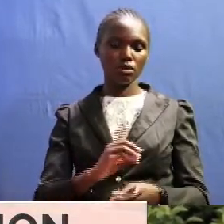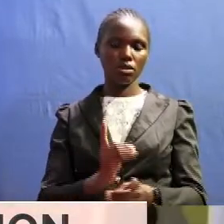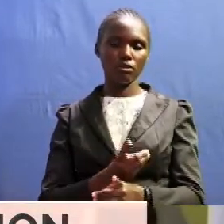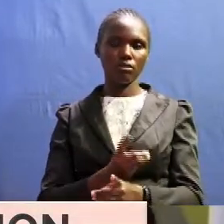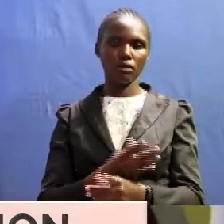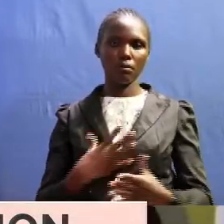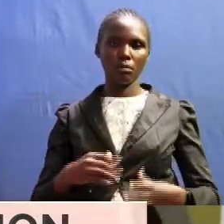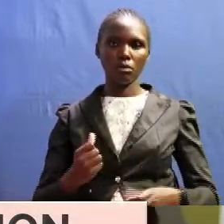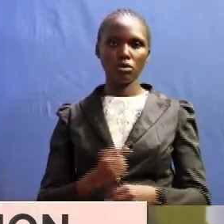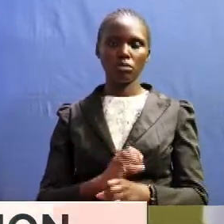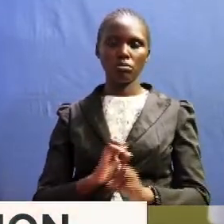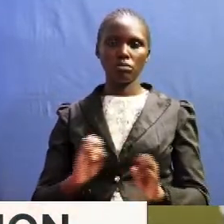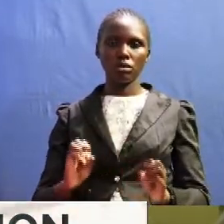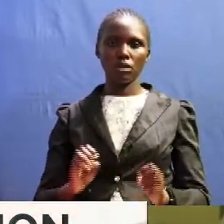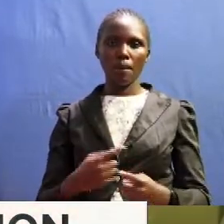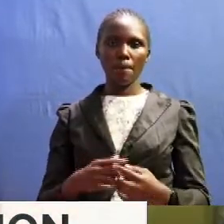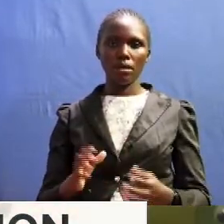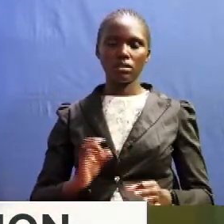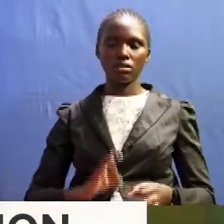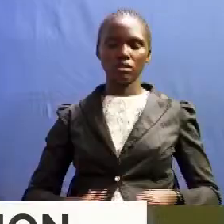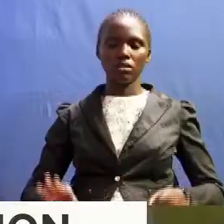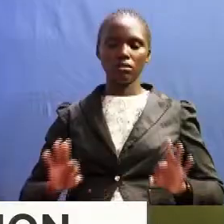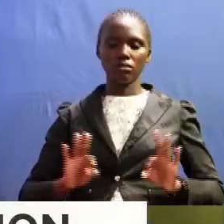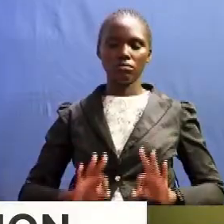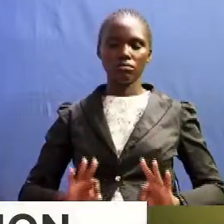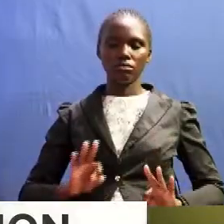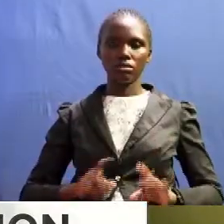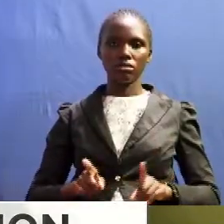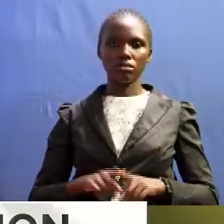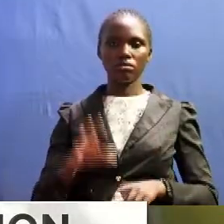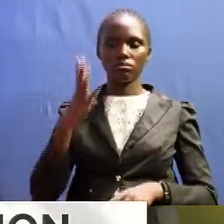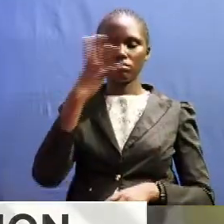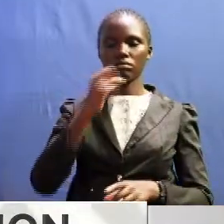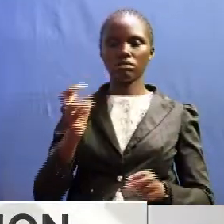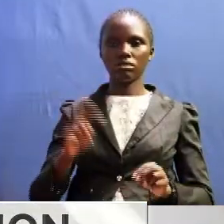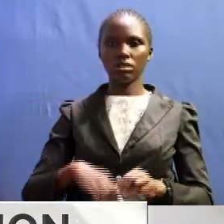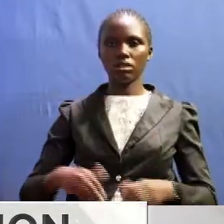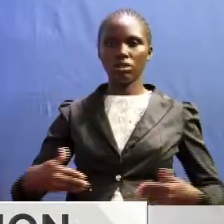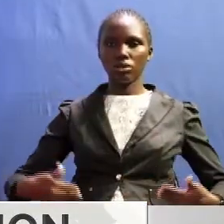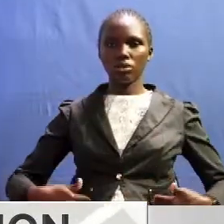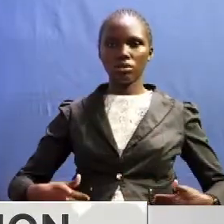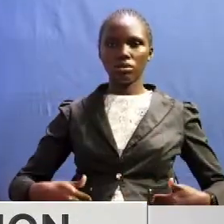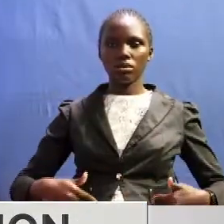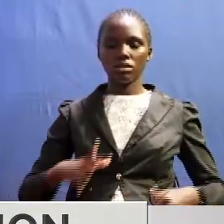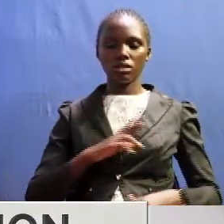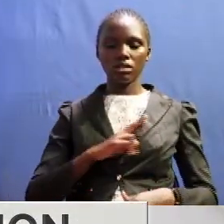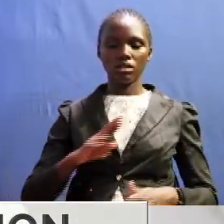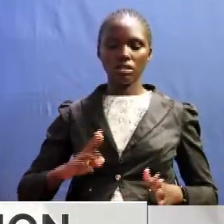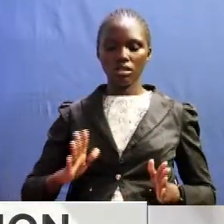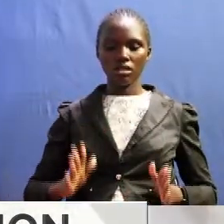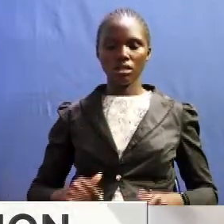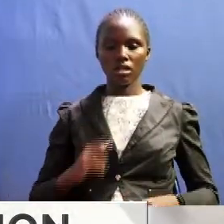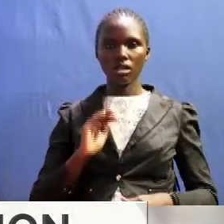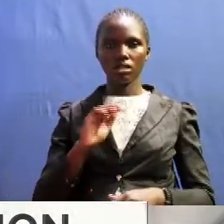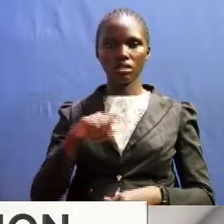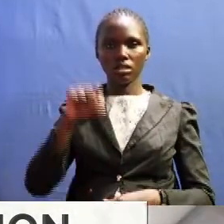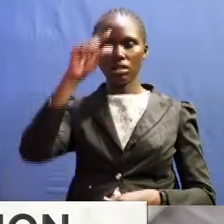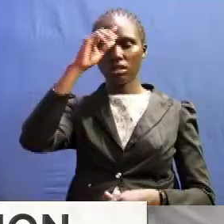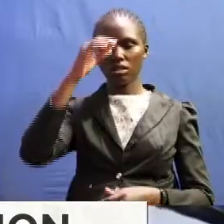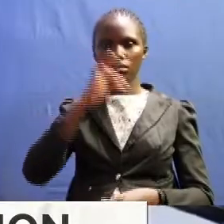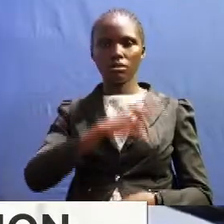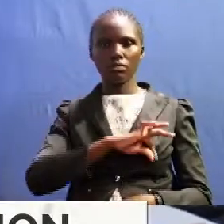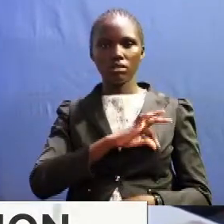hawana kazi. The future of Kenya's fashion sector depends on skilled youths. Hence, the stakeholders call for the government's